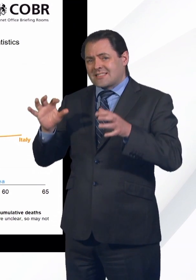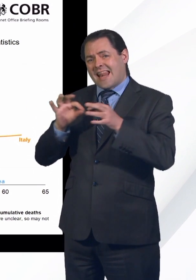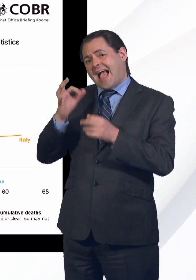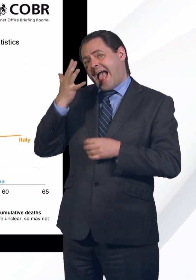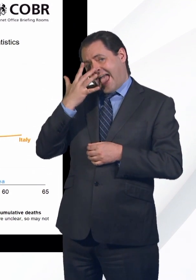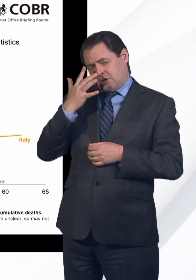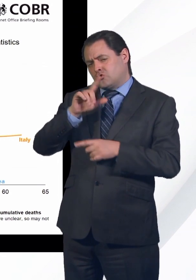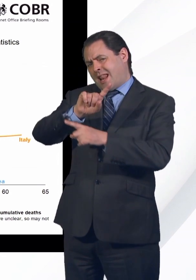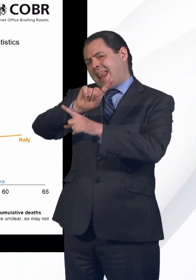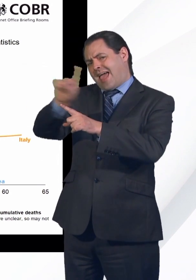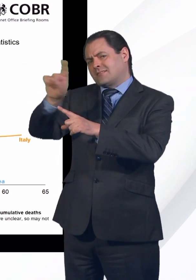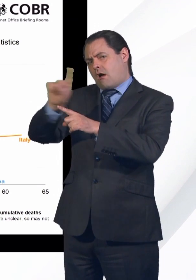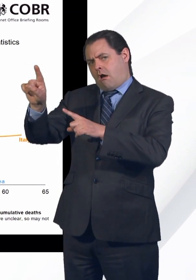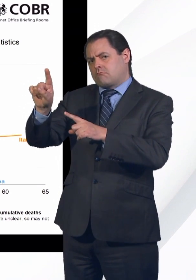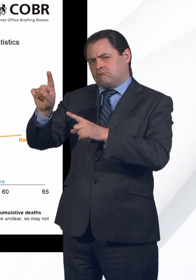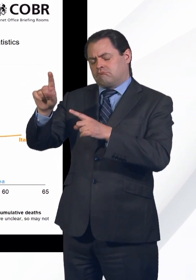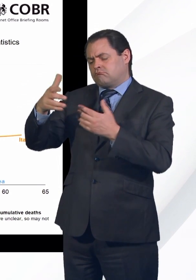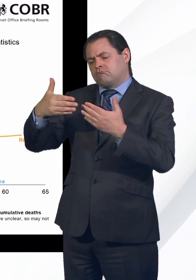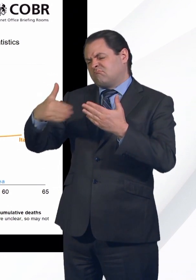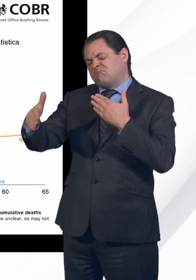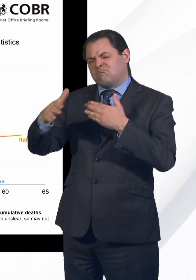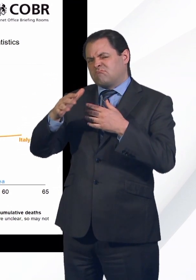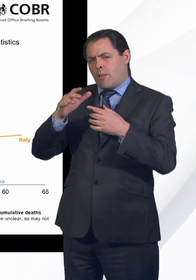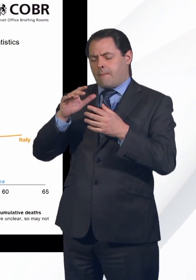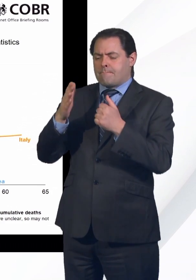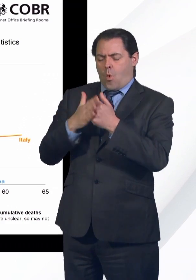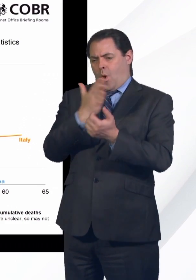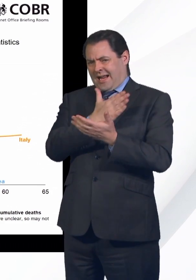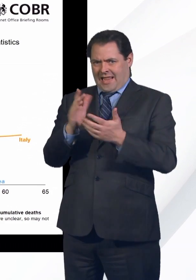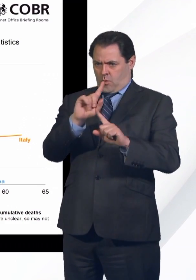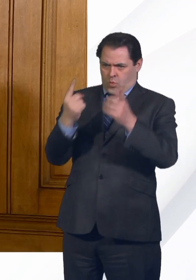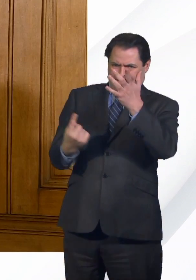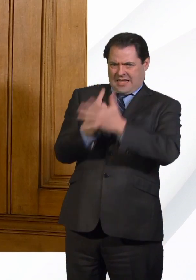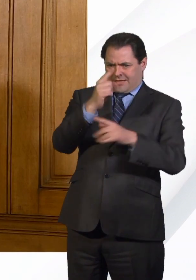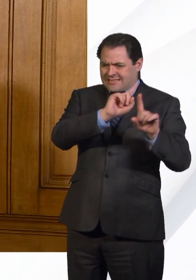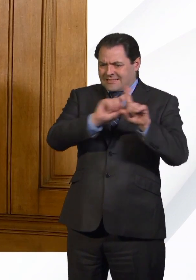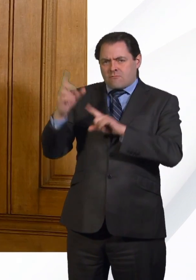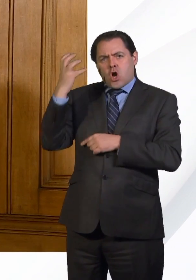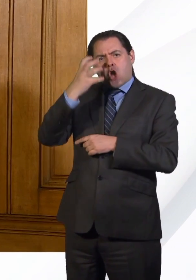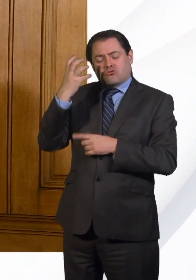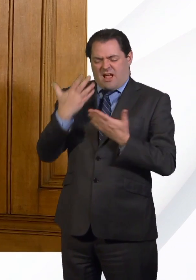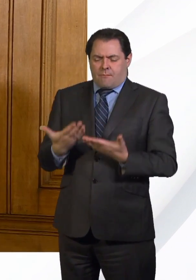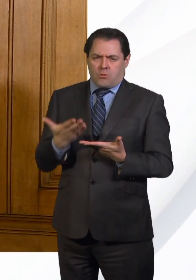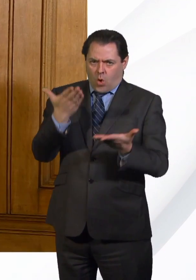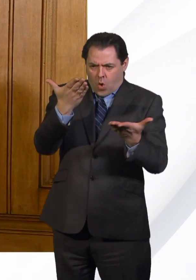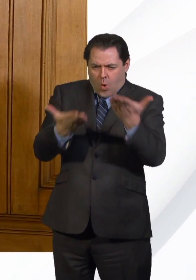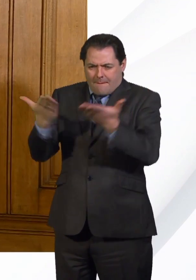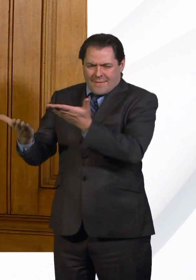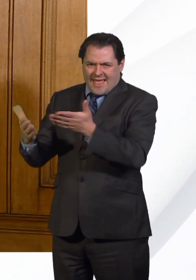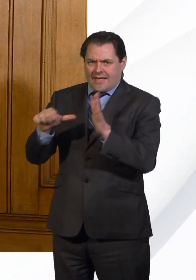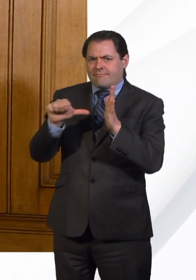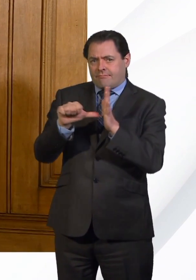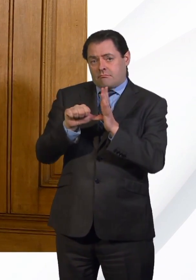slide. And that will give us a much clearer understanding of what is going on. And hopefully those data